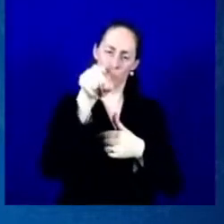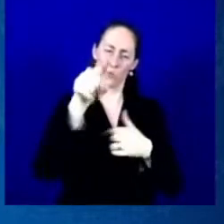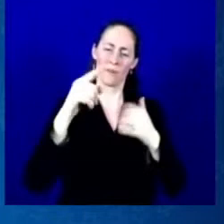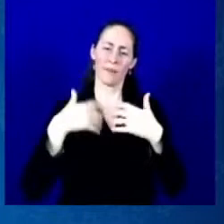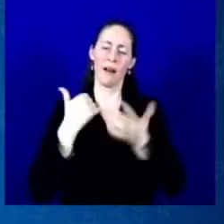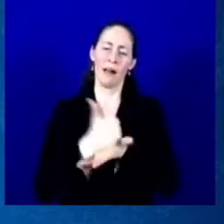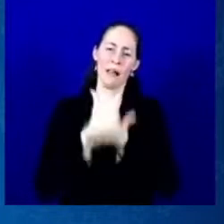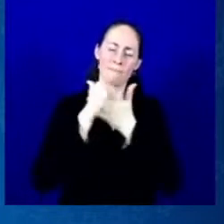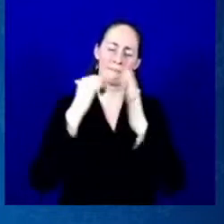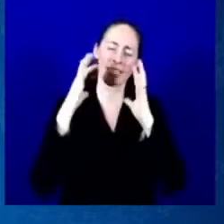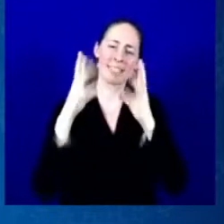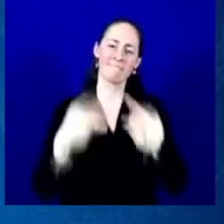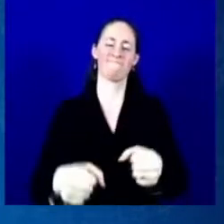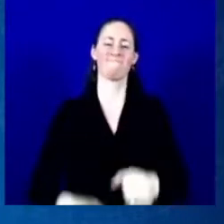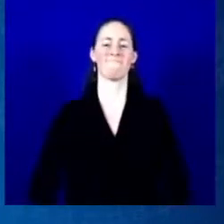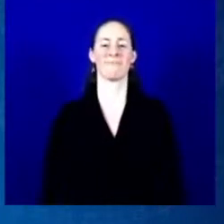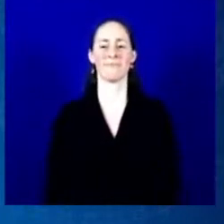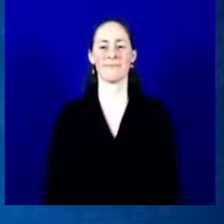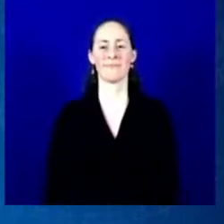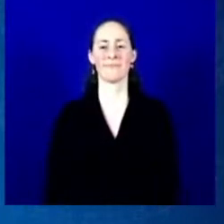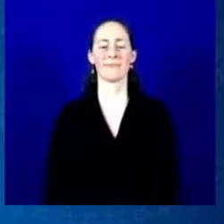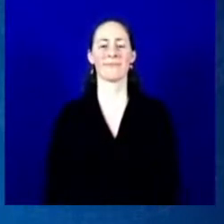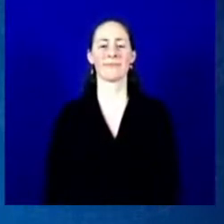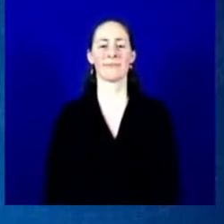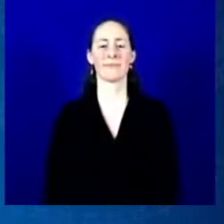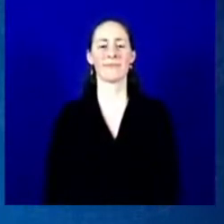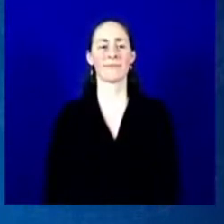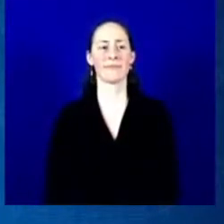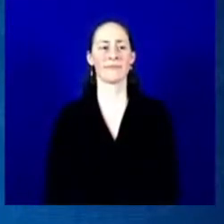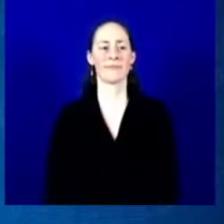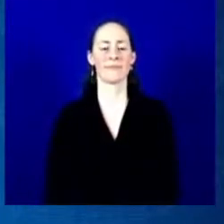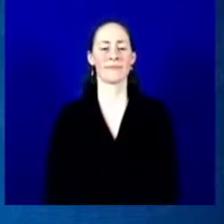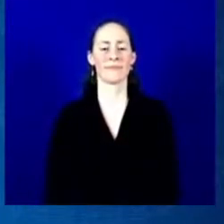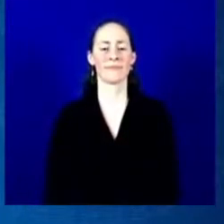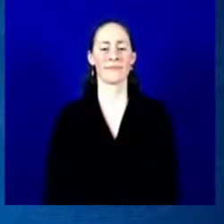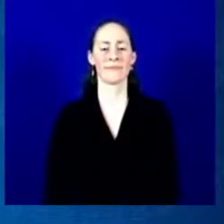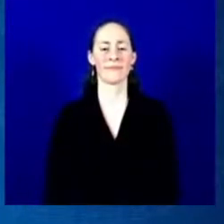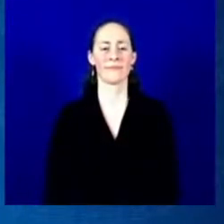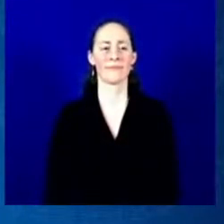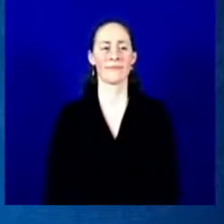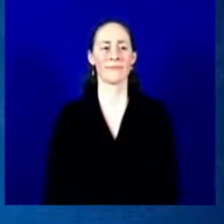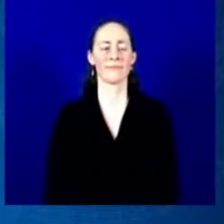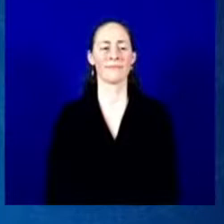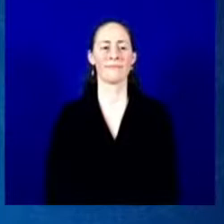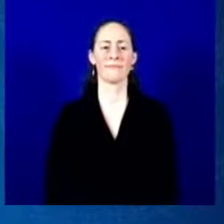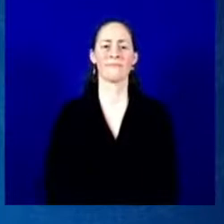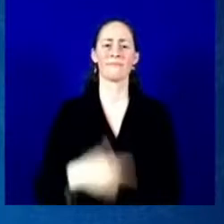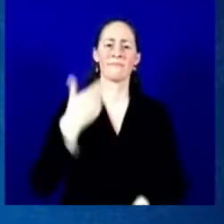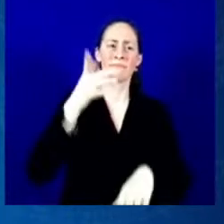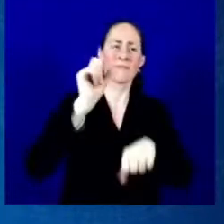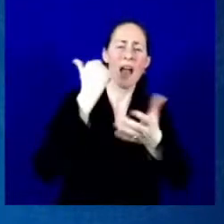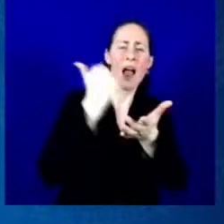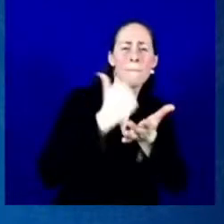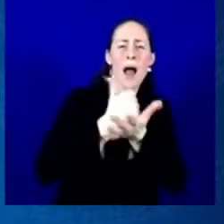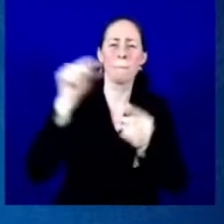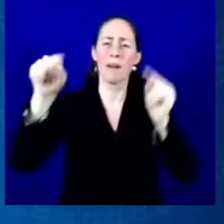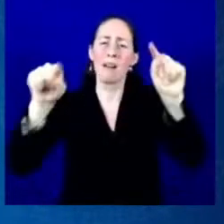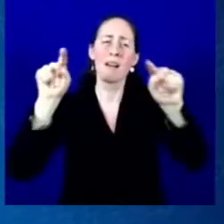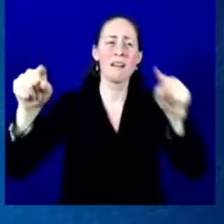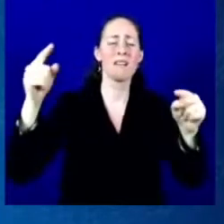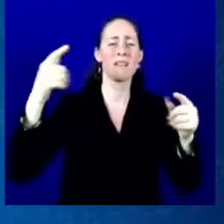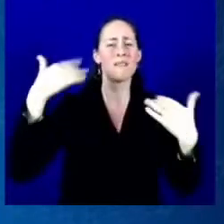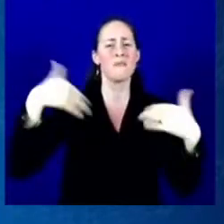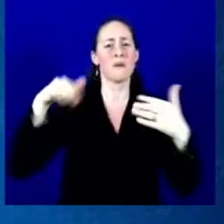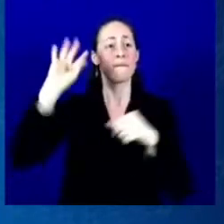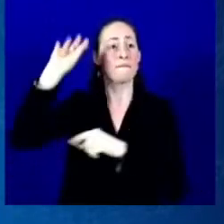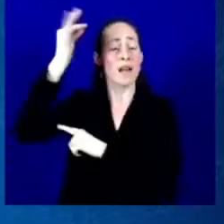We're marshaling, with your help, everyone's help, we're marshaling every federal resource.